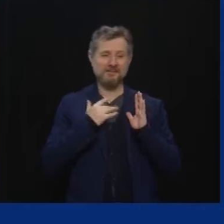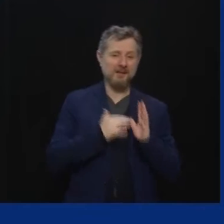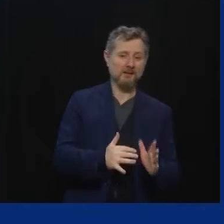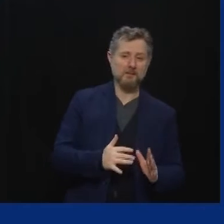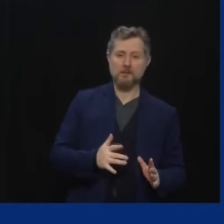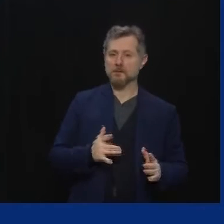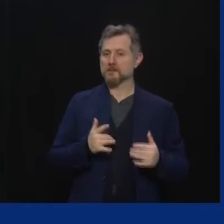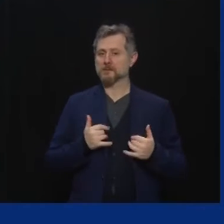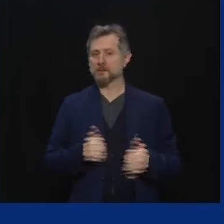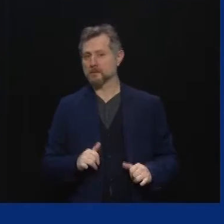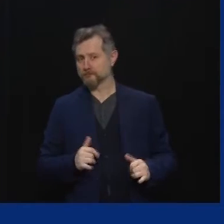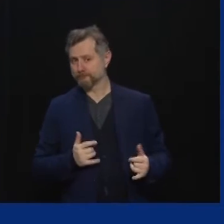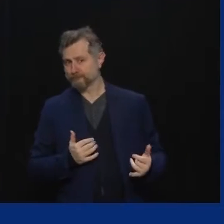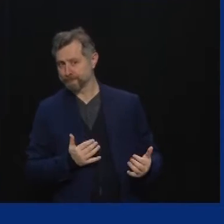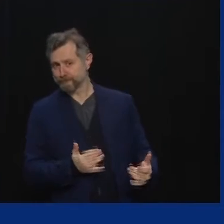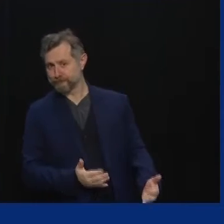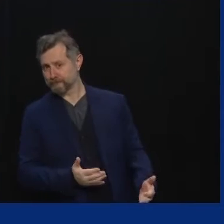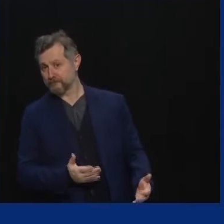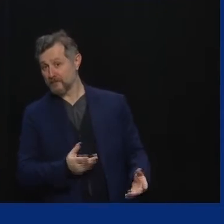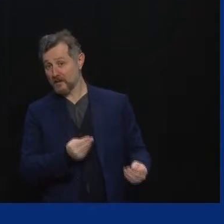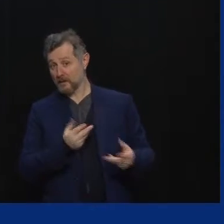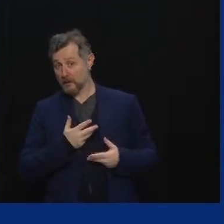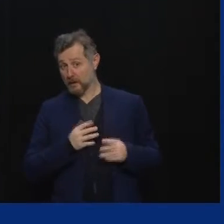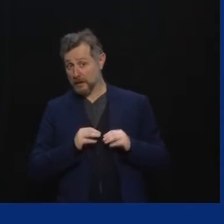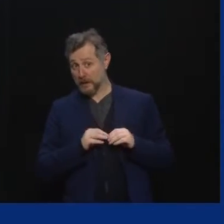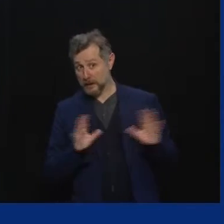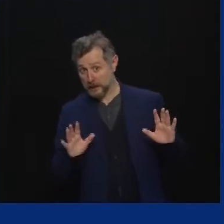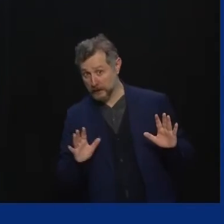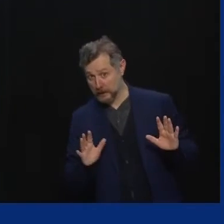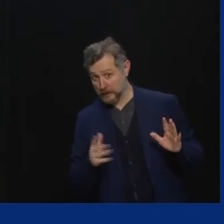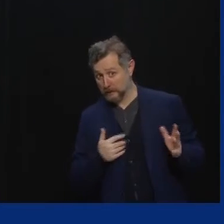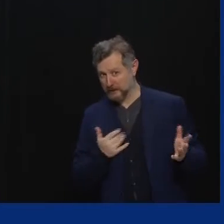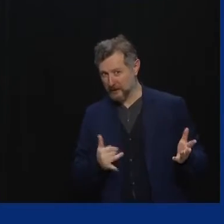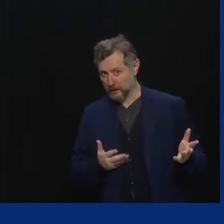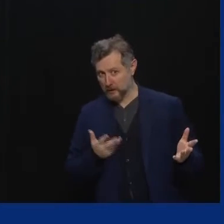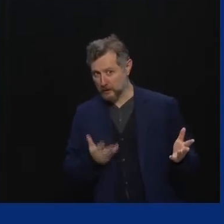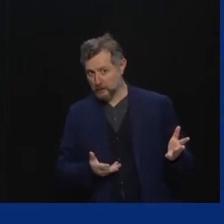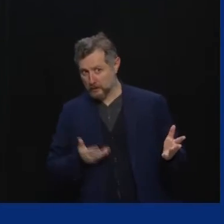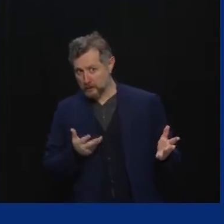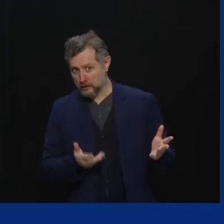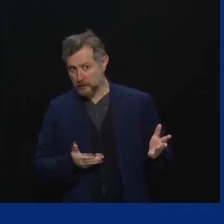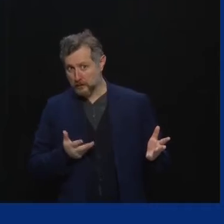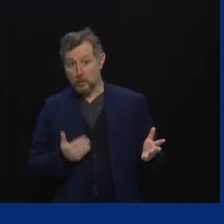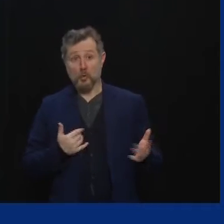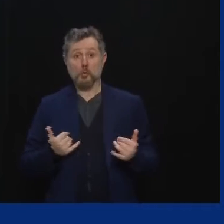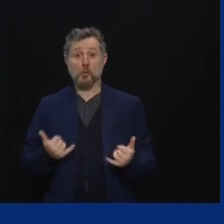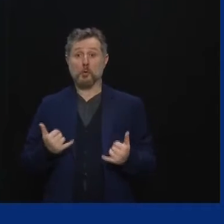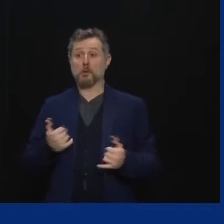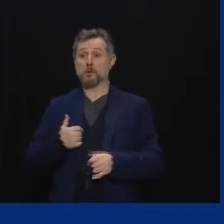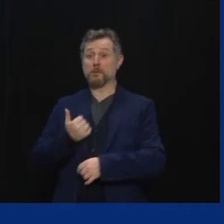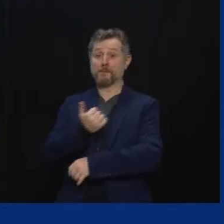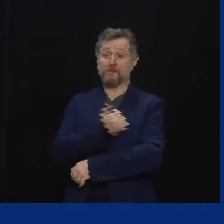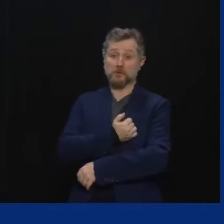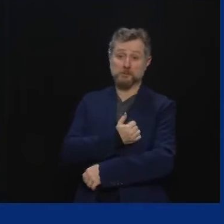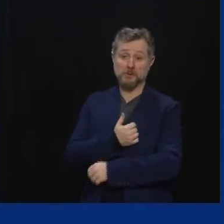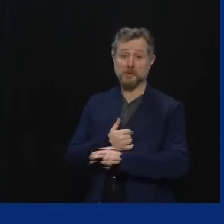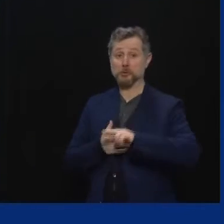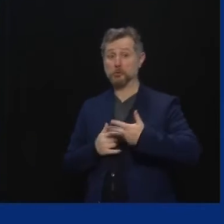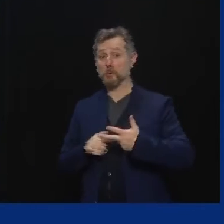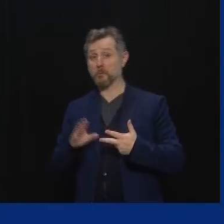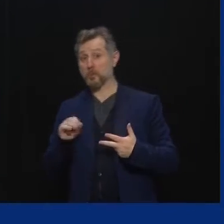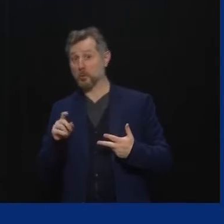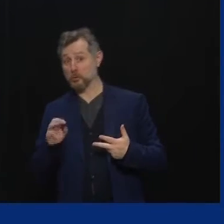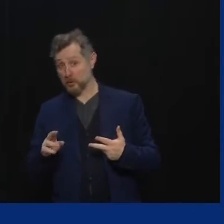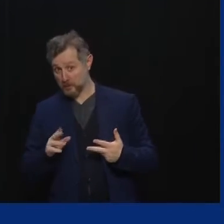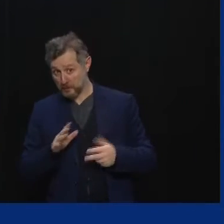done. But once we have clarity on what that's all about and whether or not the current vaccinations and boosters are sufficient, whether